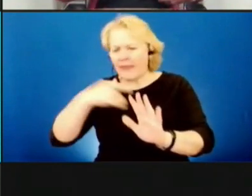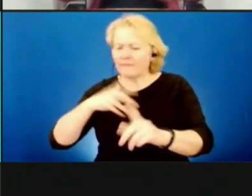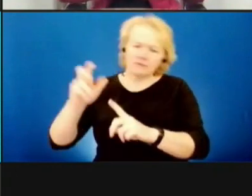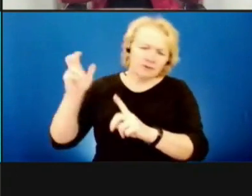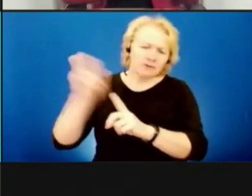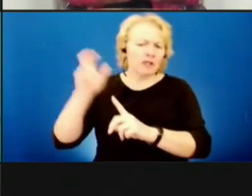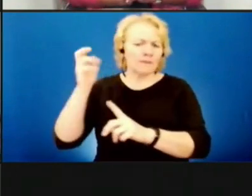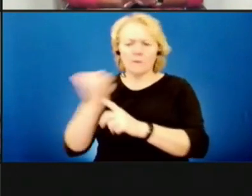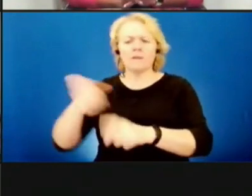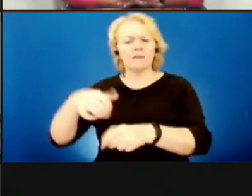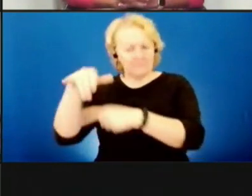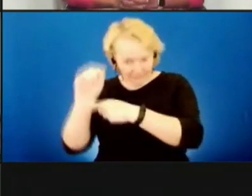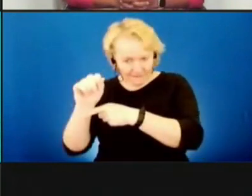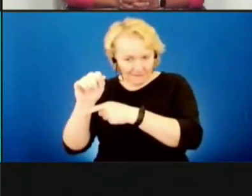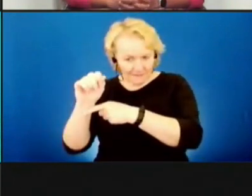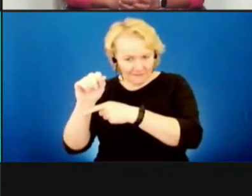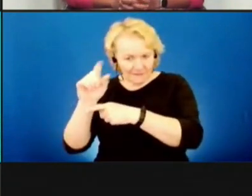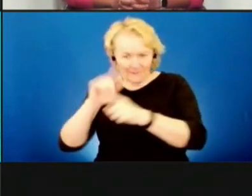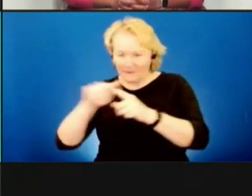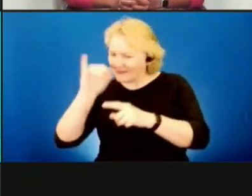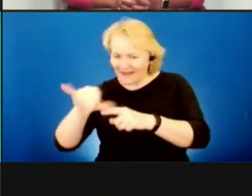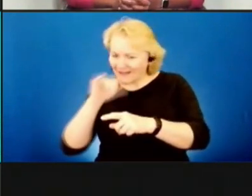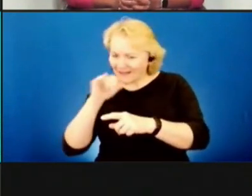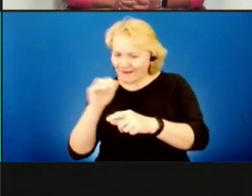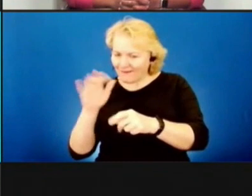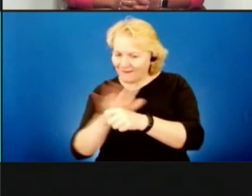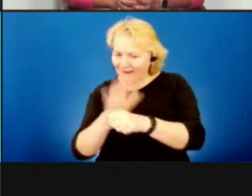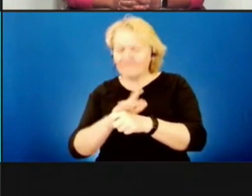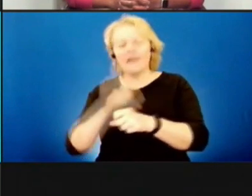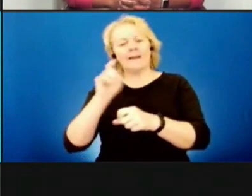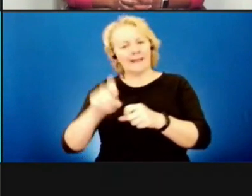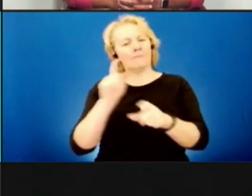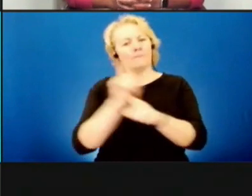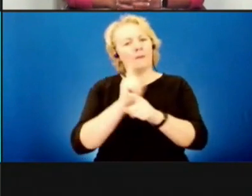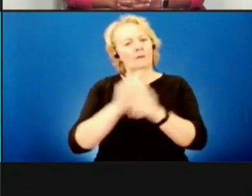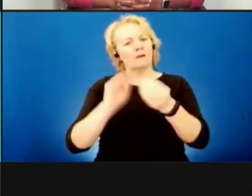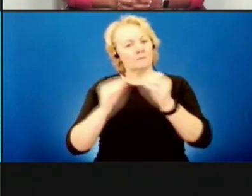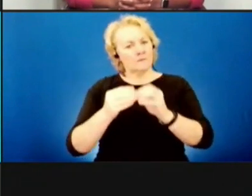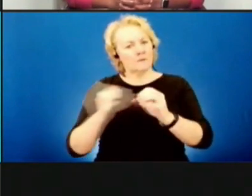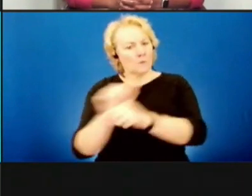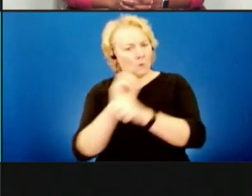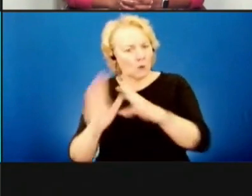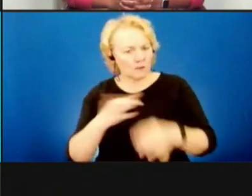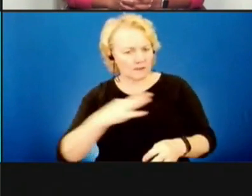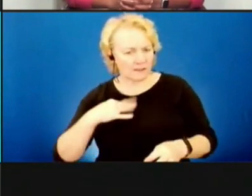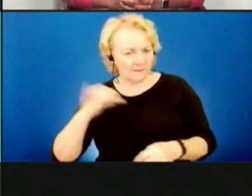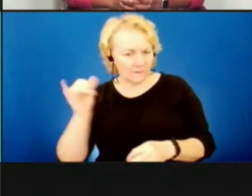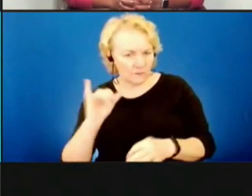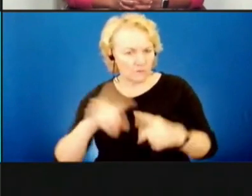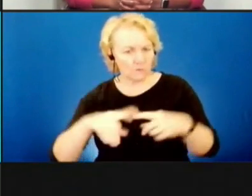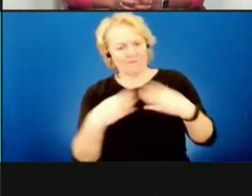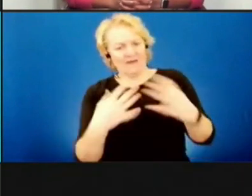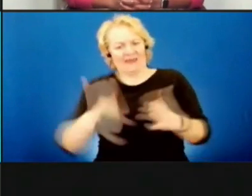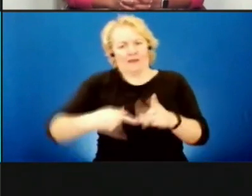but we need a certain amount of staff to be able to supply certain types of care.